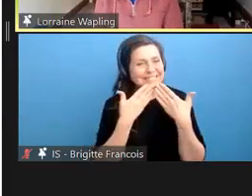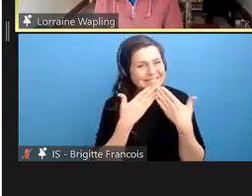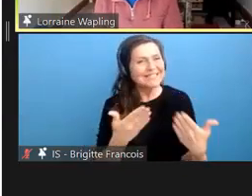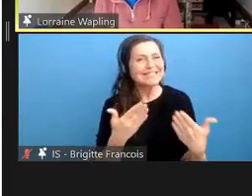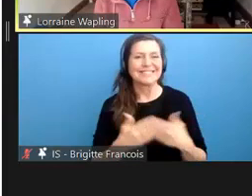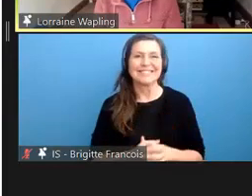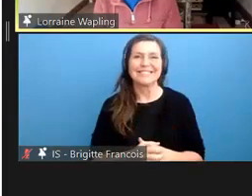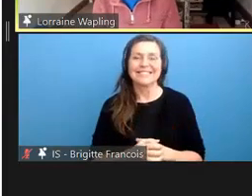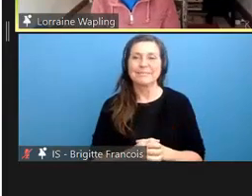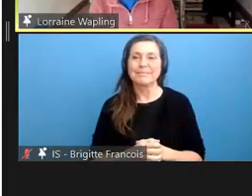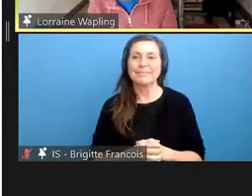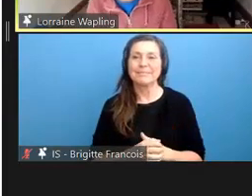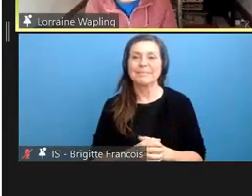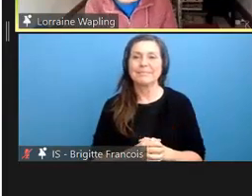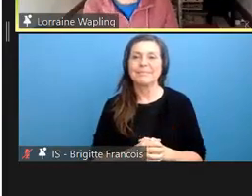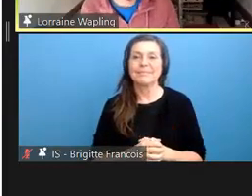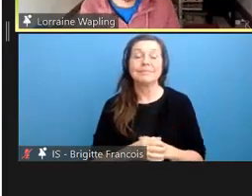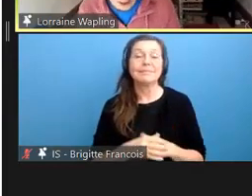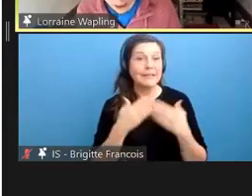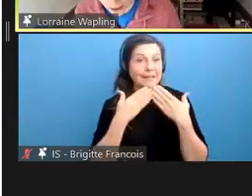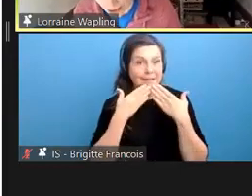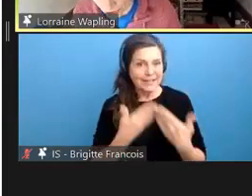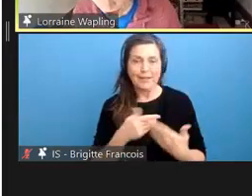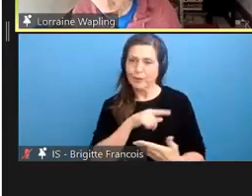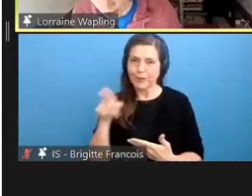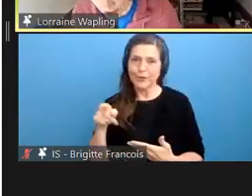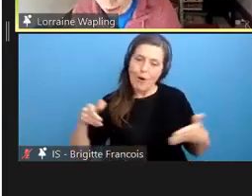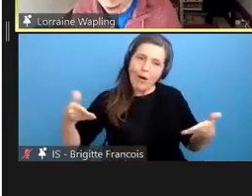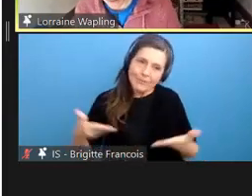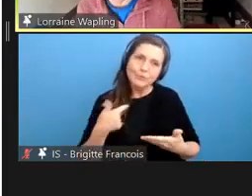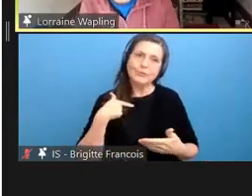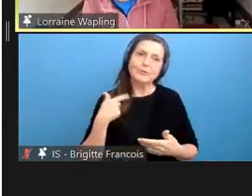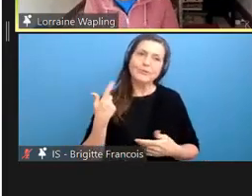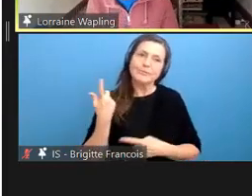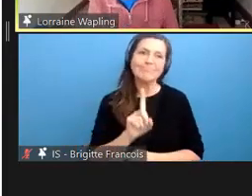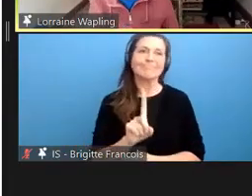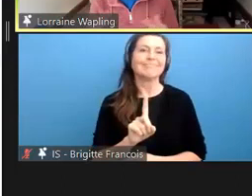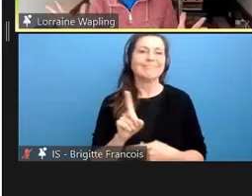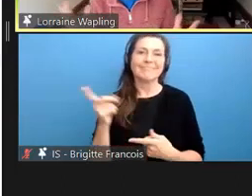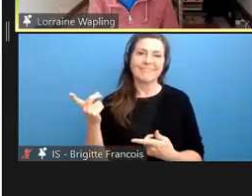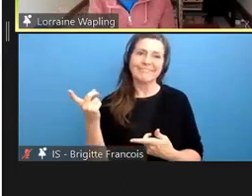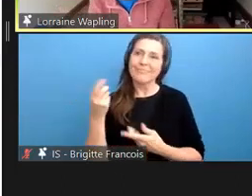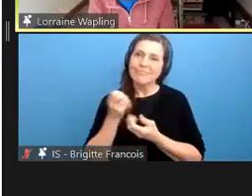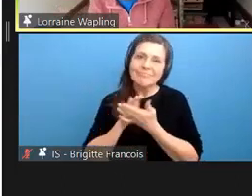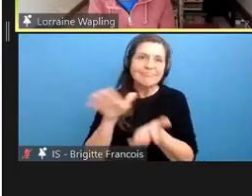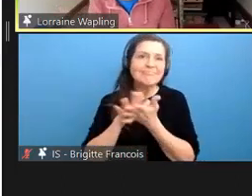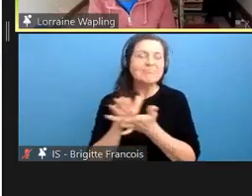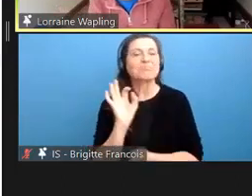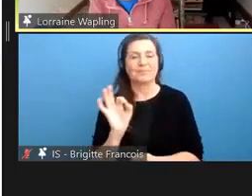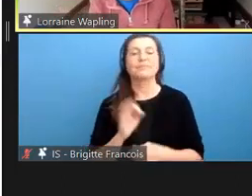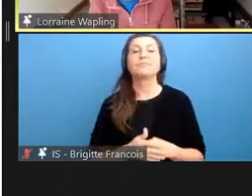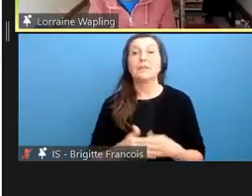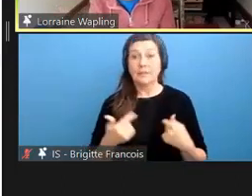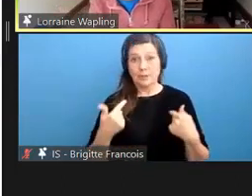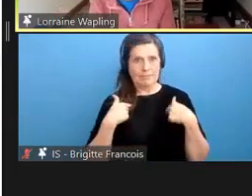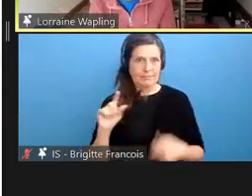much. And thank you for a wonderful introduction. So it's my job to kick off this webinar